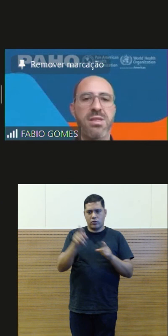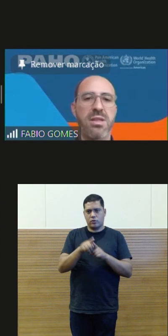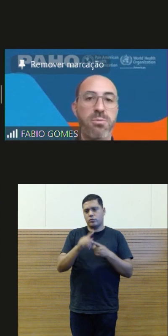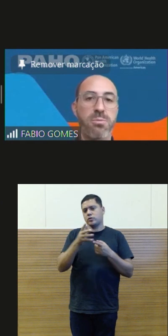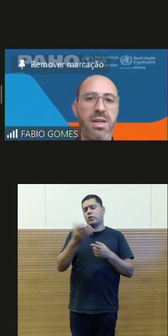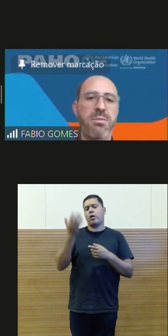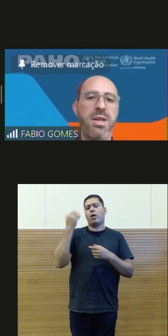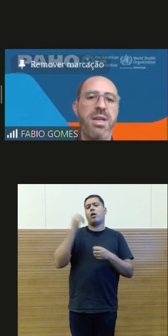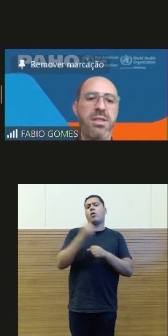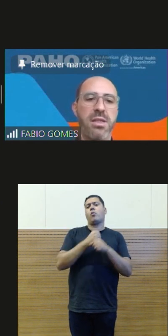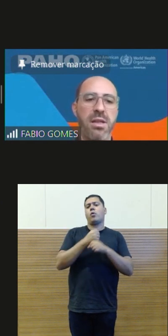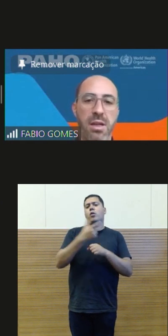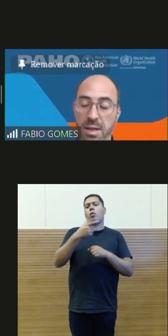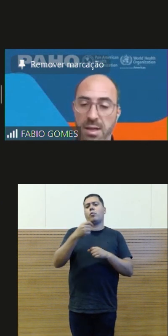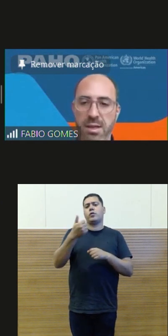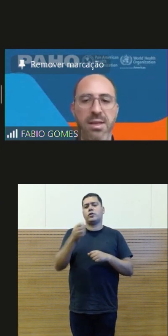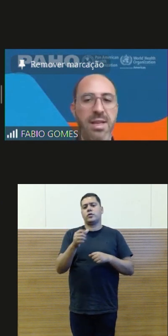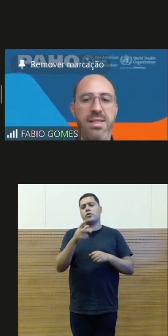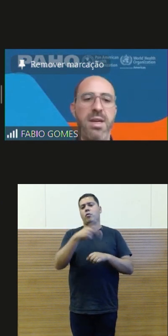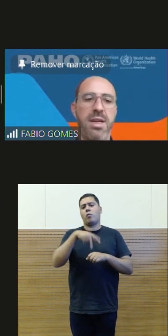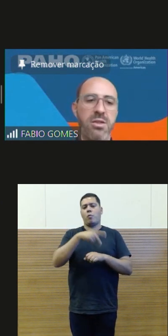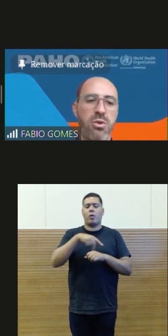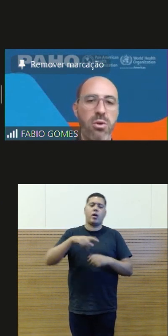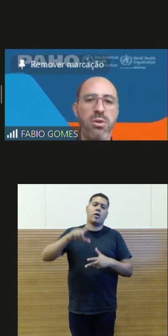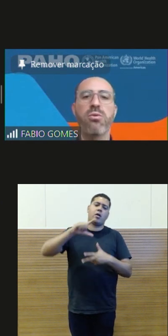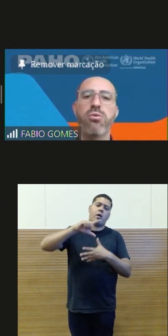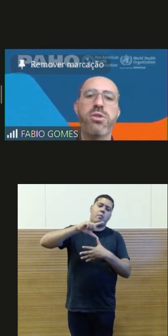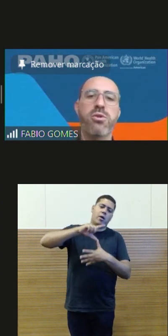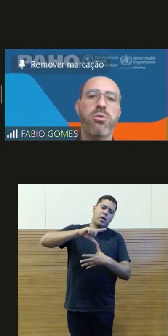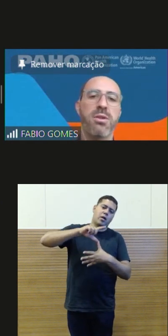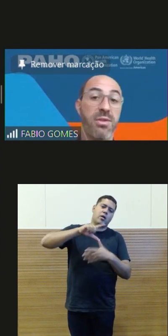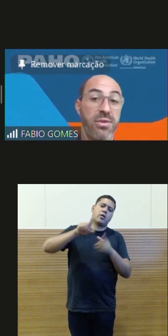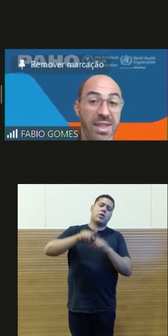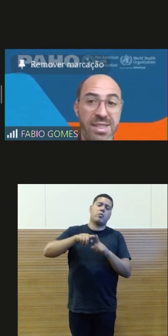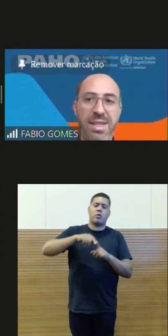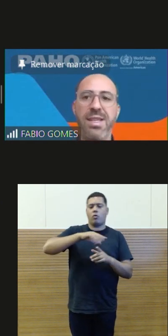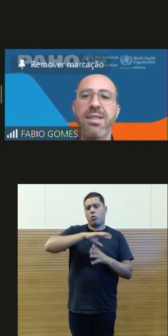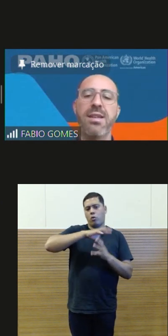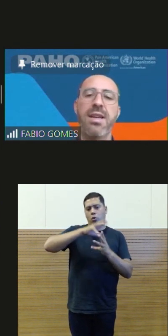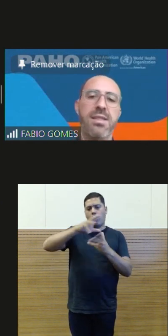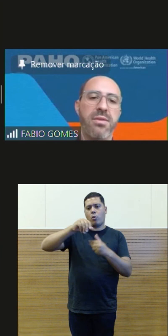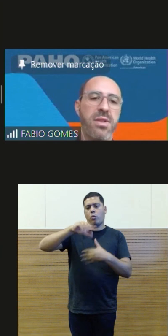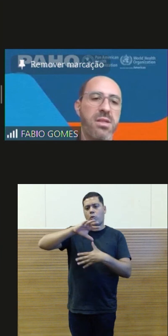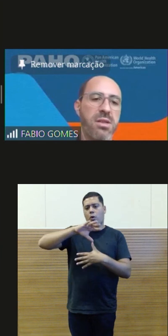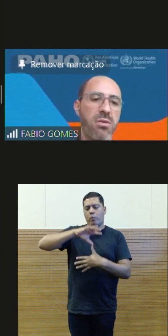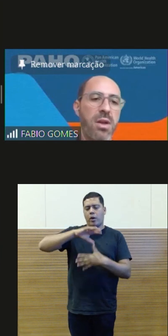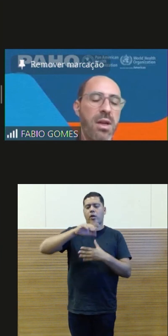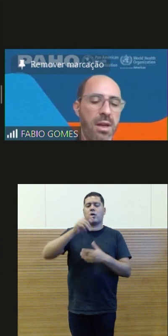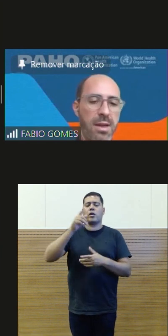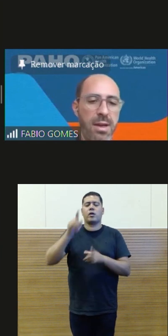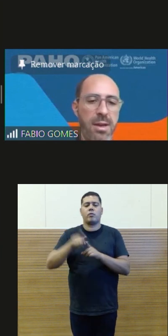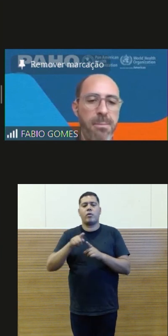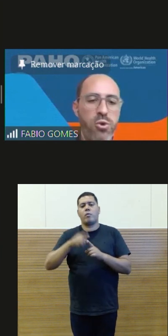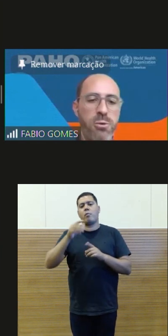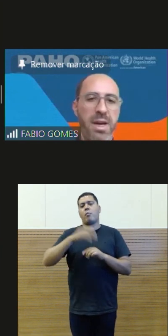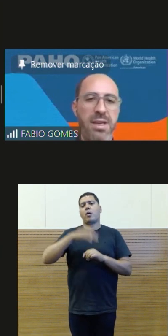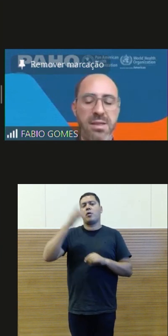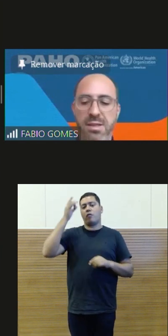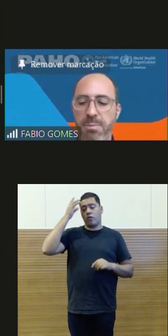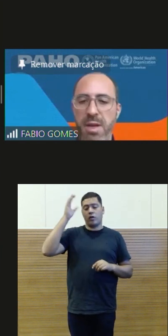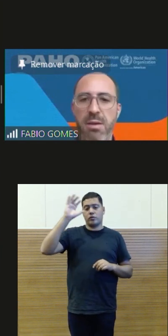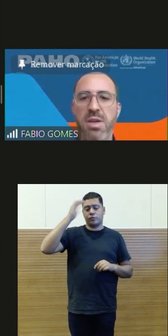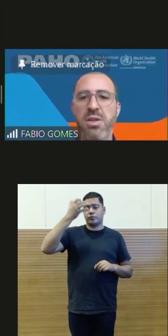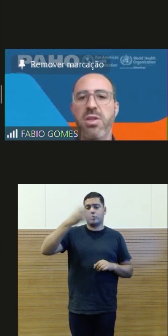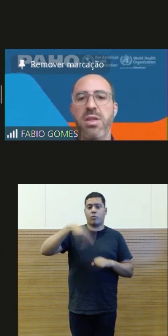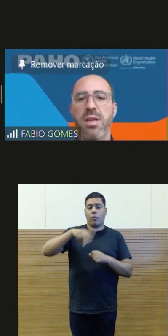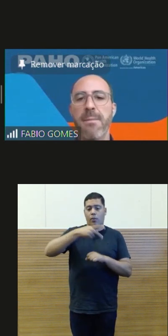regulated, well, to have that well defined. Since 2016, the countries of Latin America and the Americas count on an instrument